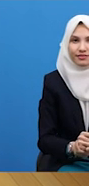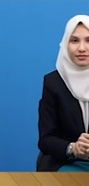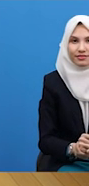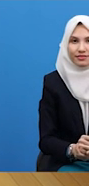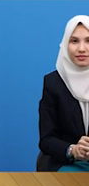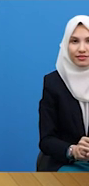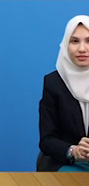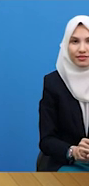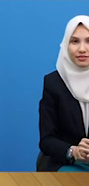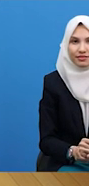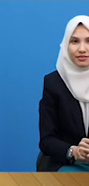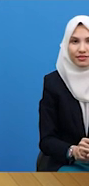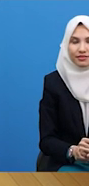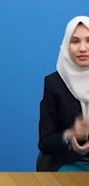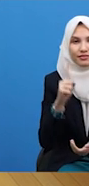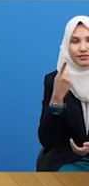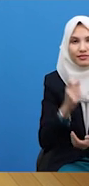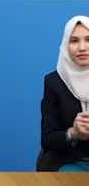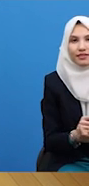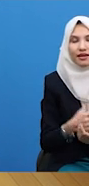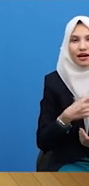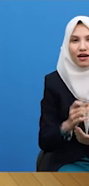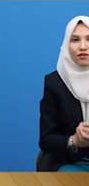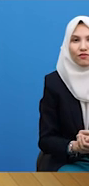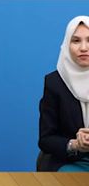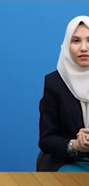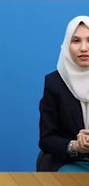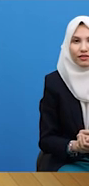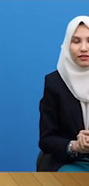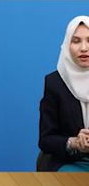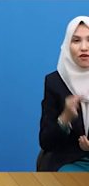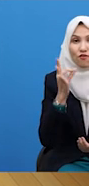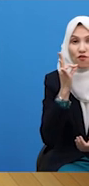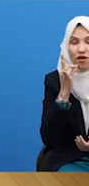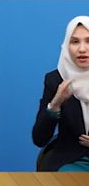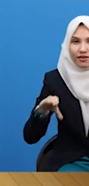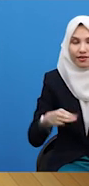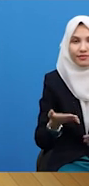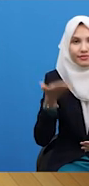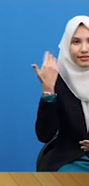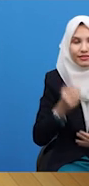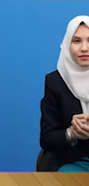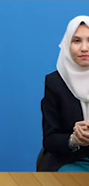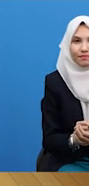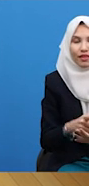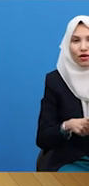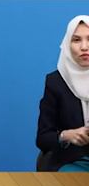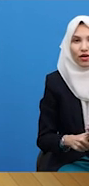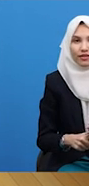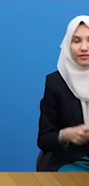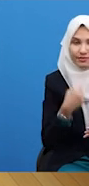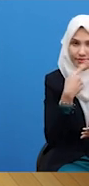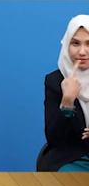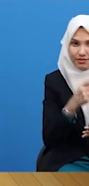best," just like how Farah did. What can you say if you have to choose